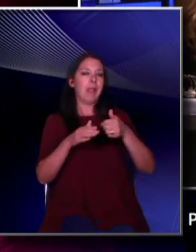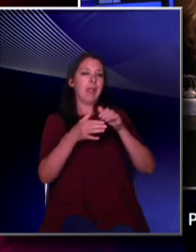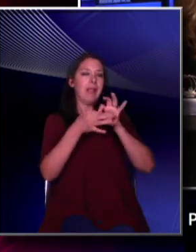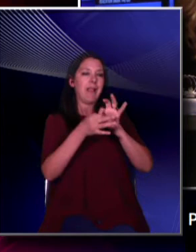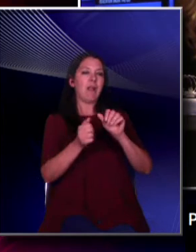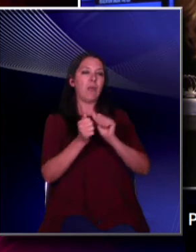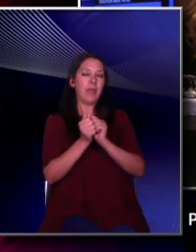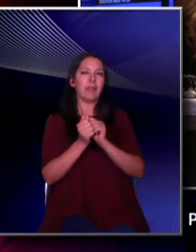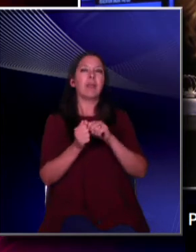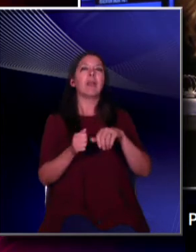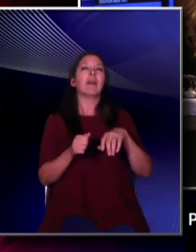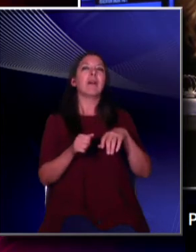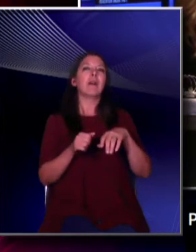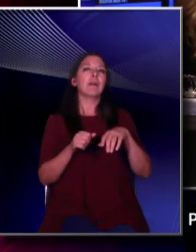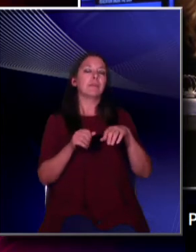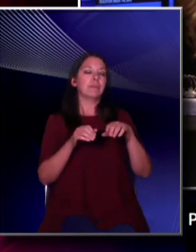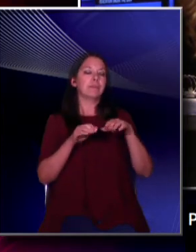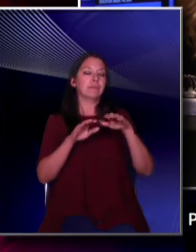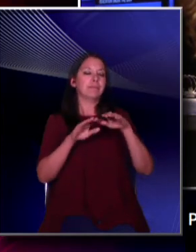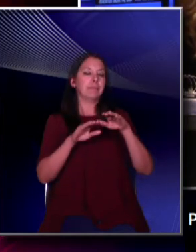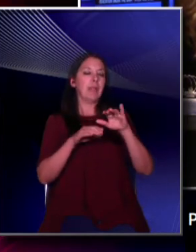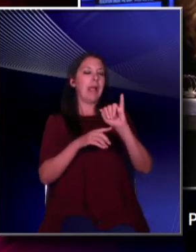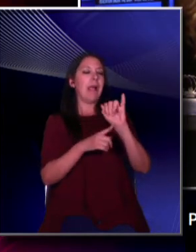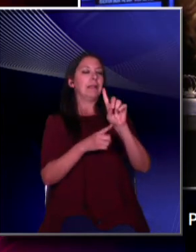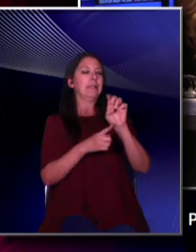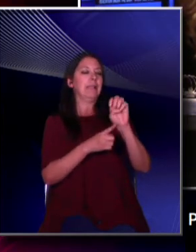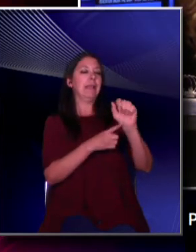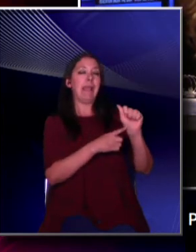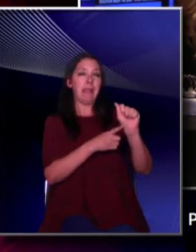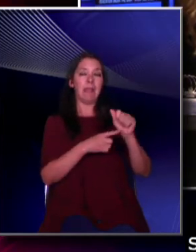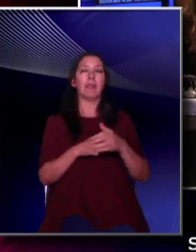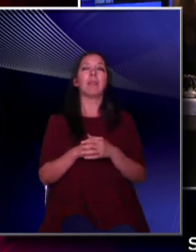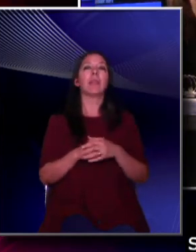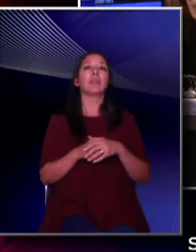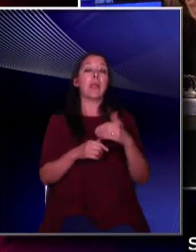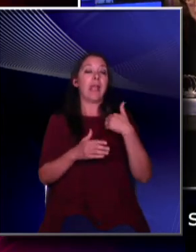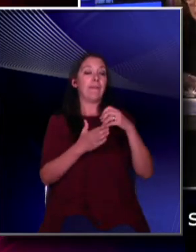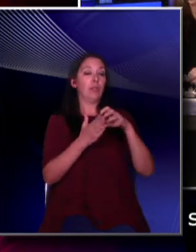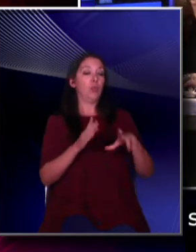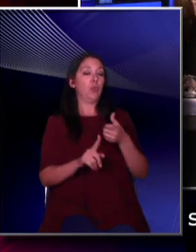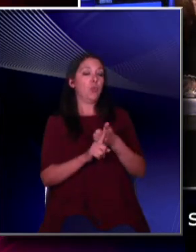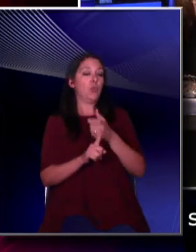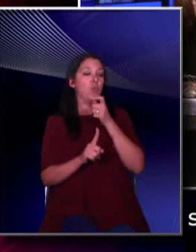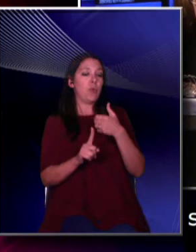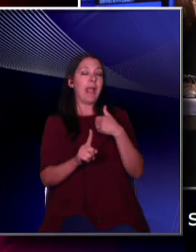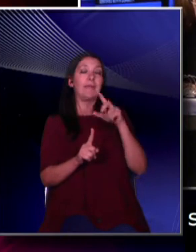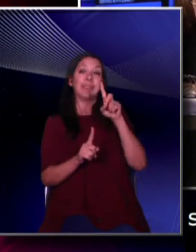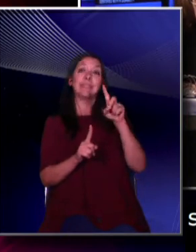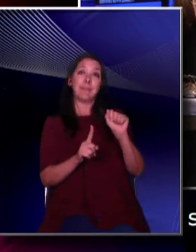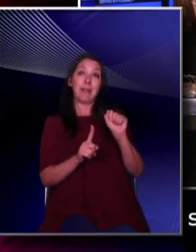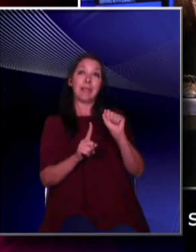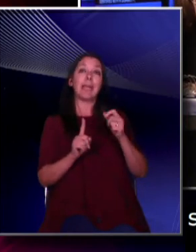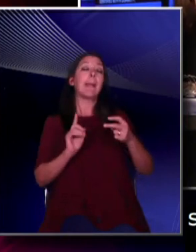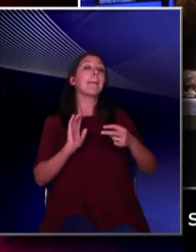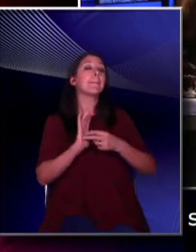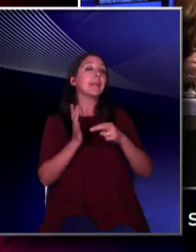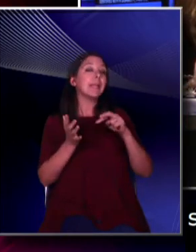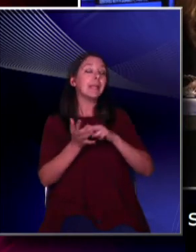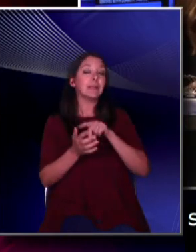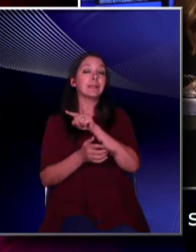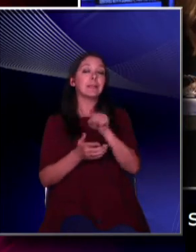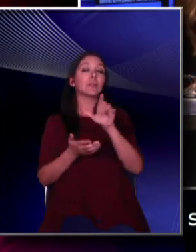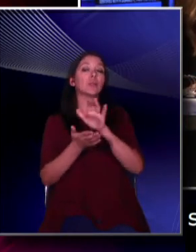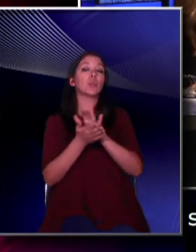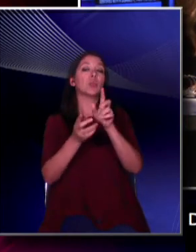IDEA. When you have a student that's identified with a disability, then the school district is